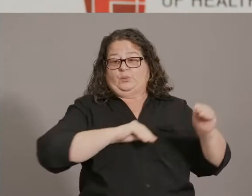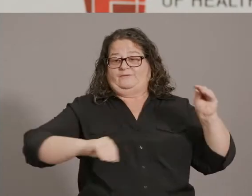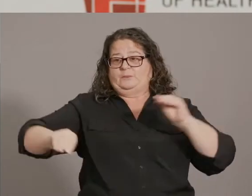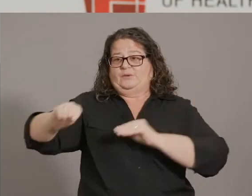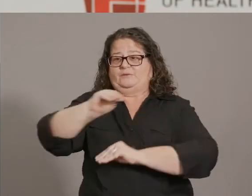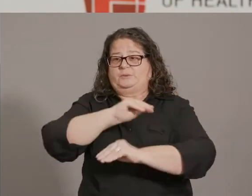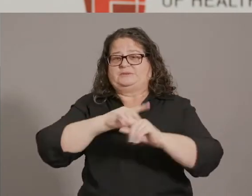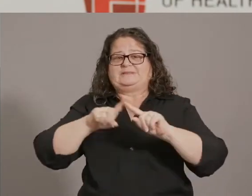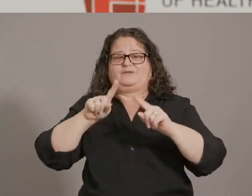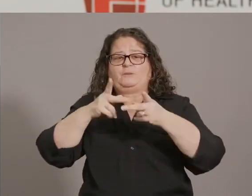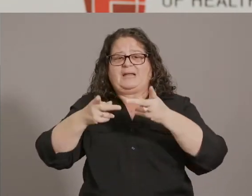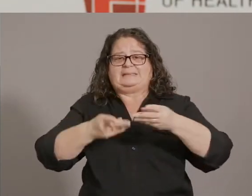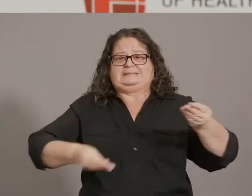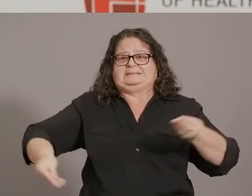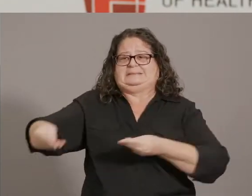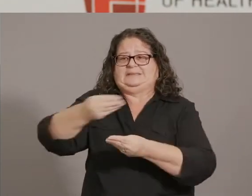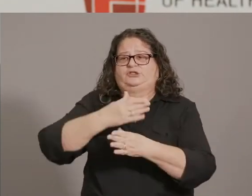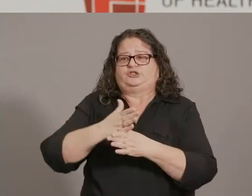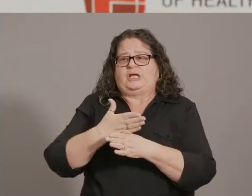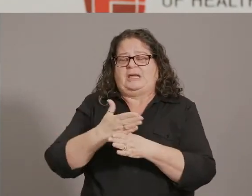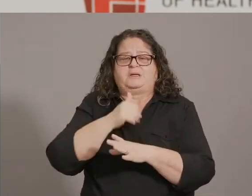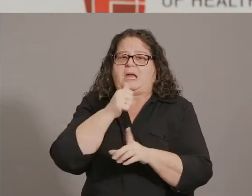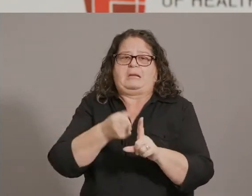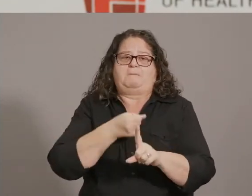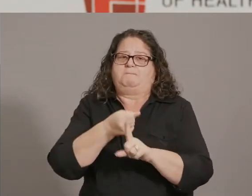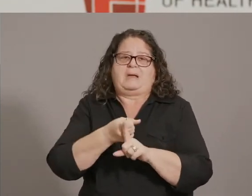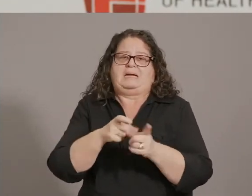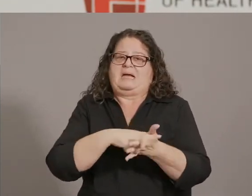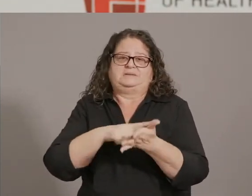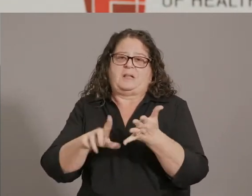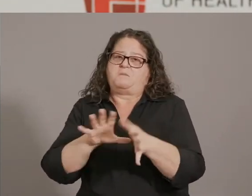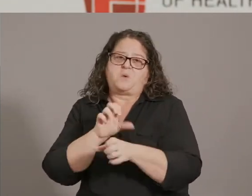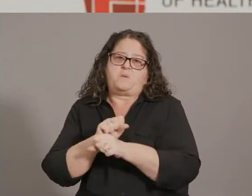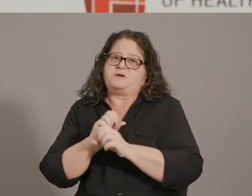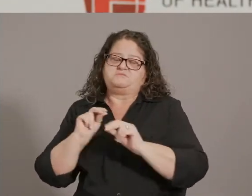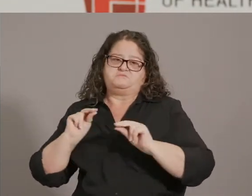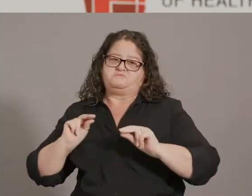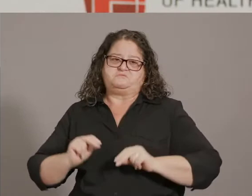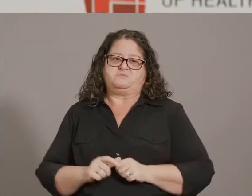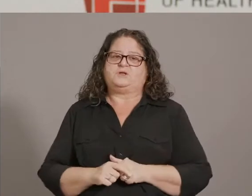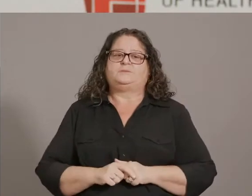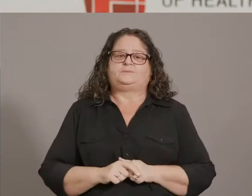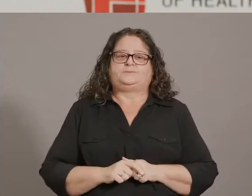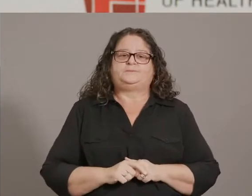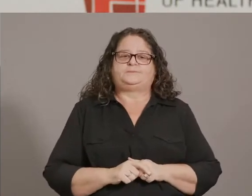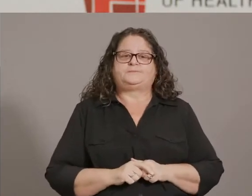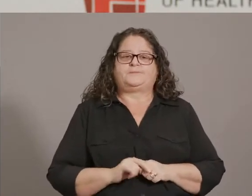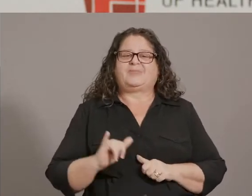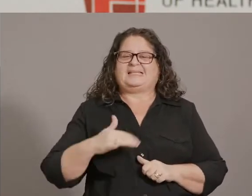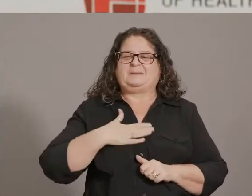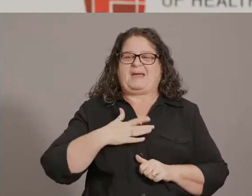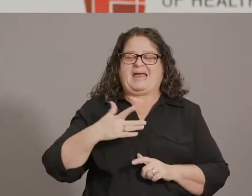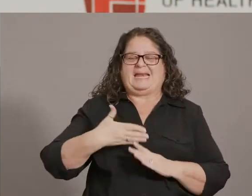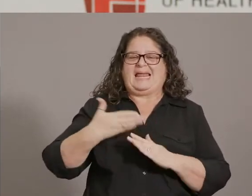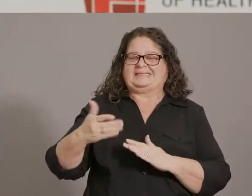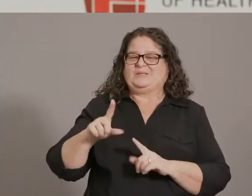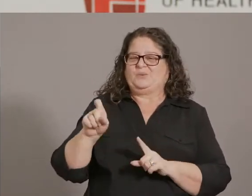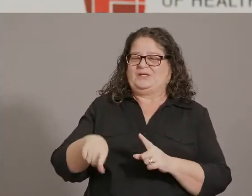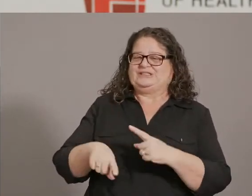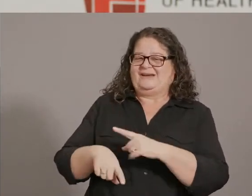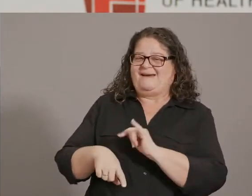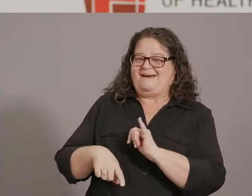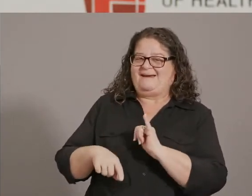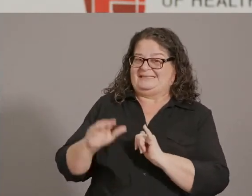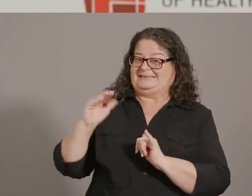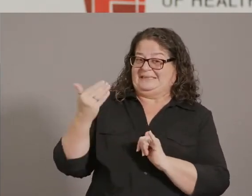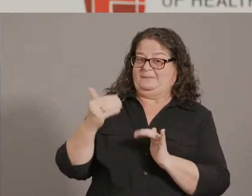Got it. Yeah, that was going to be my question. Does it seem like you guys are having delays at state facilities for vaccinations, or does it seem like you've been able to handle